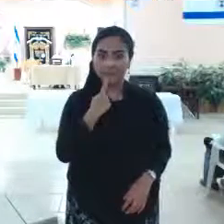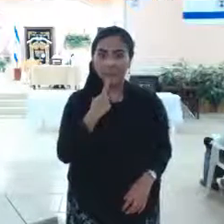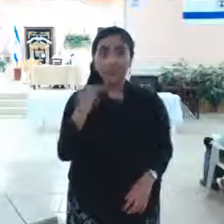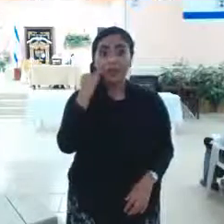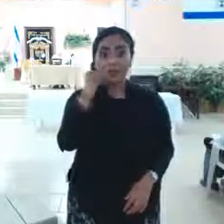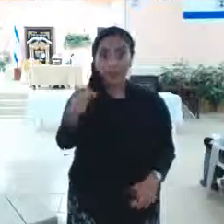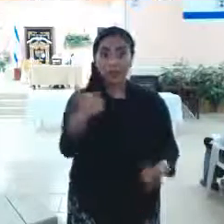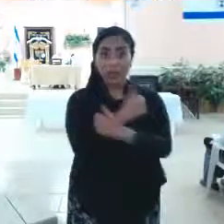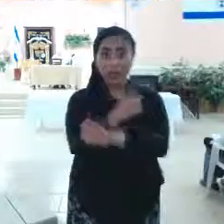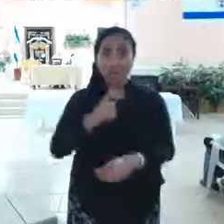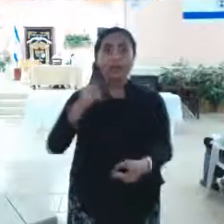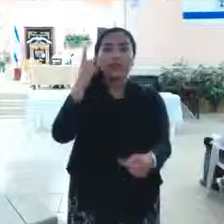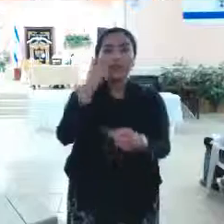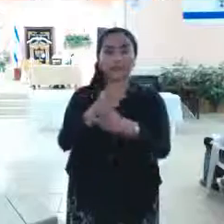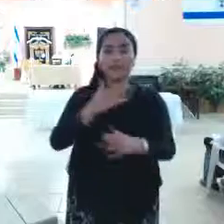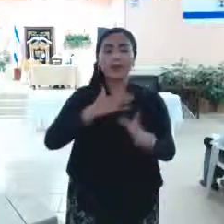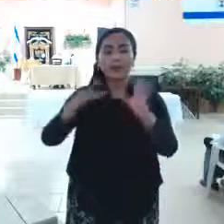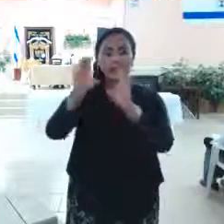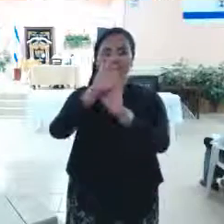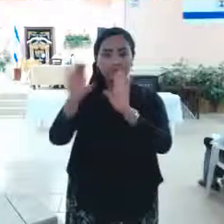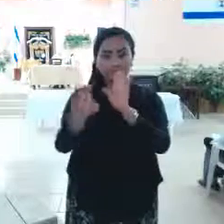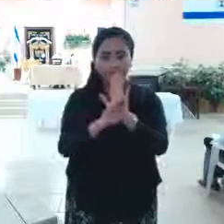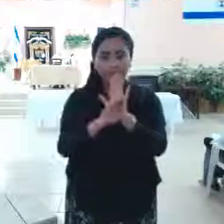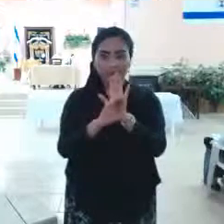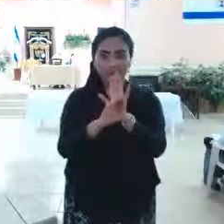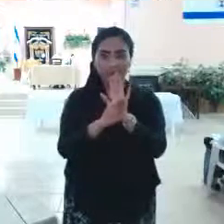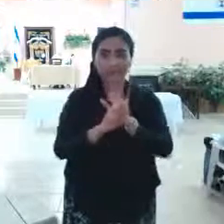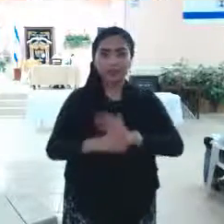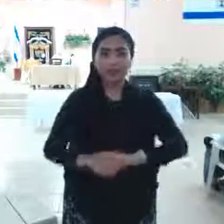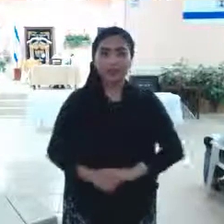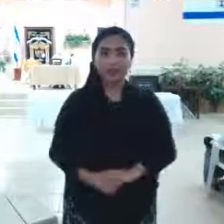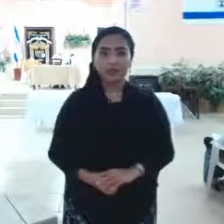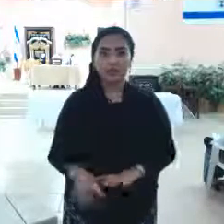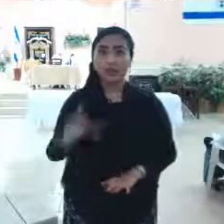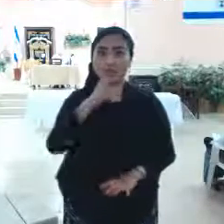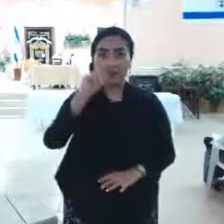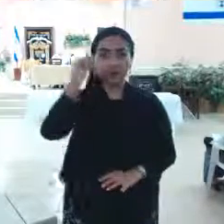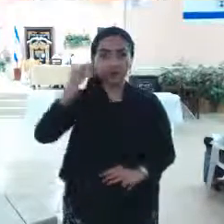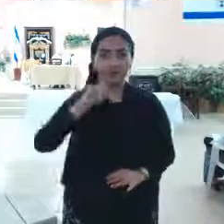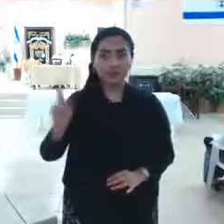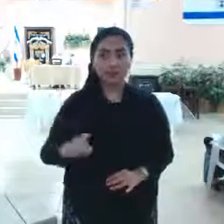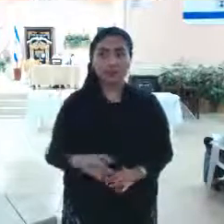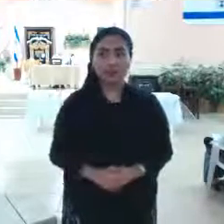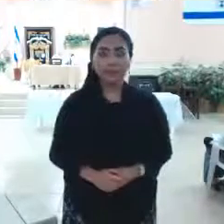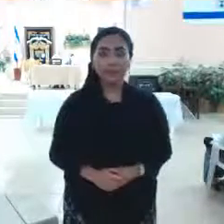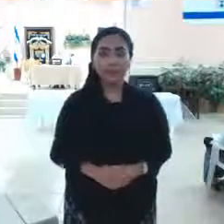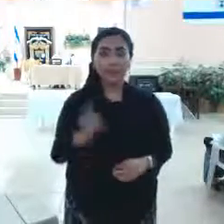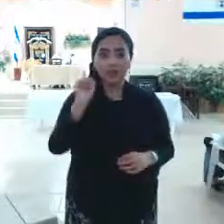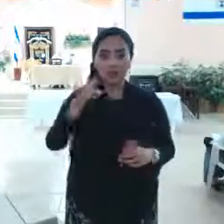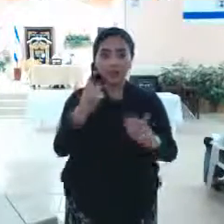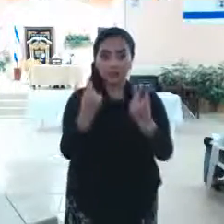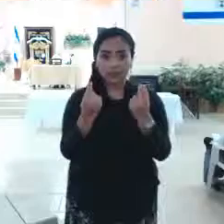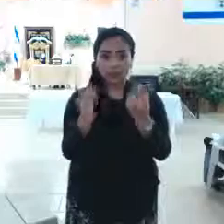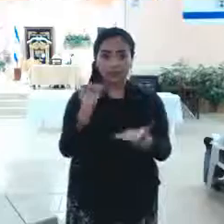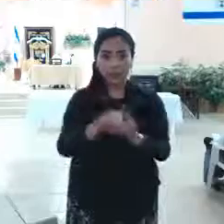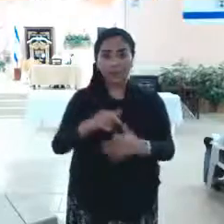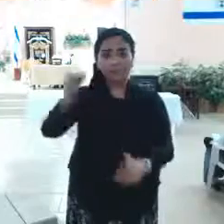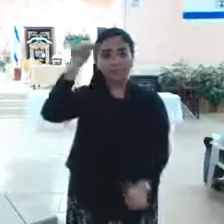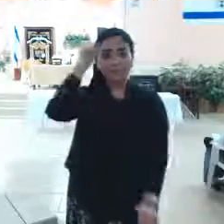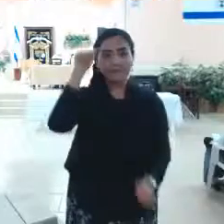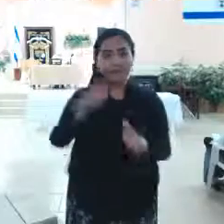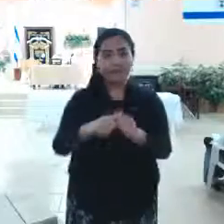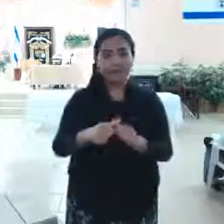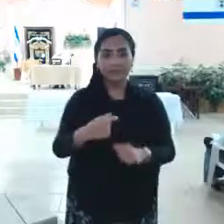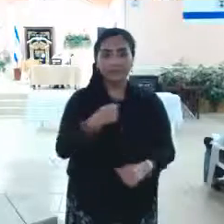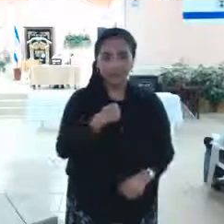says, if you love me, keep my commandments. And he said it, do this